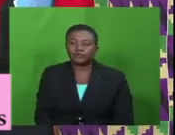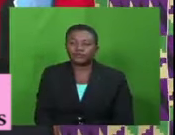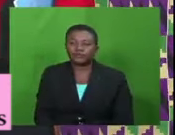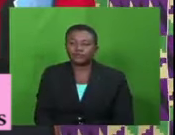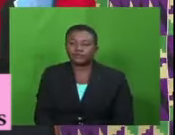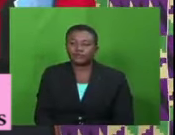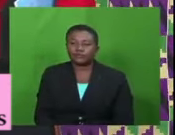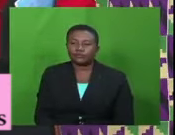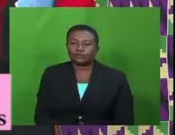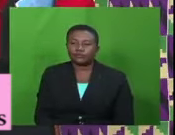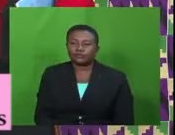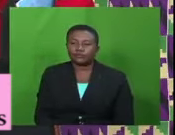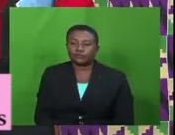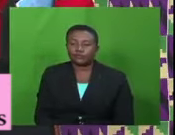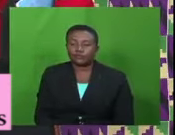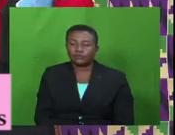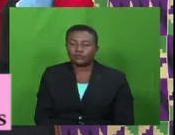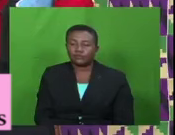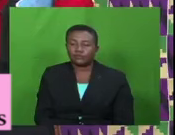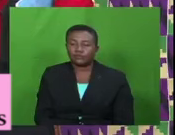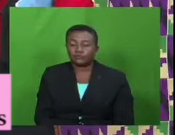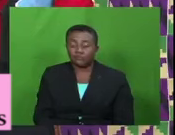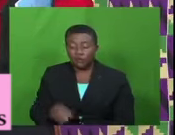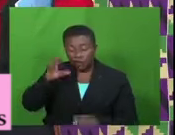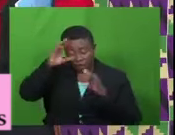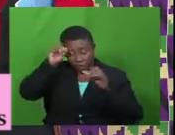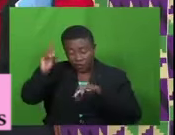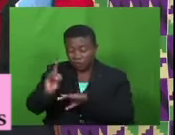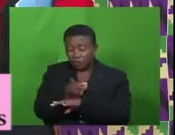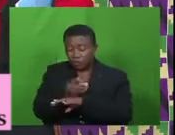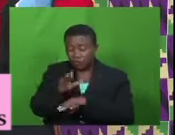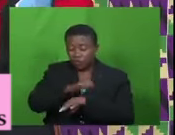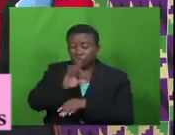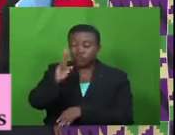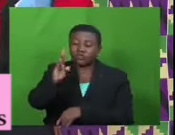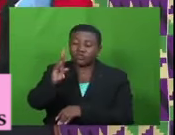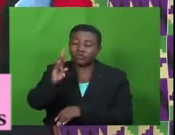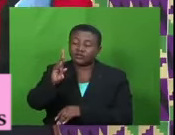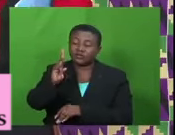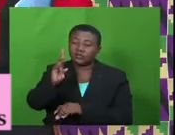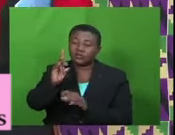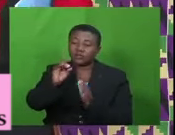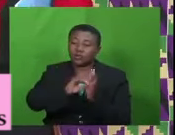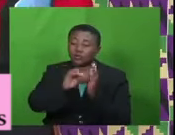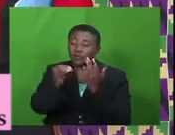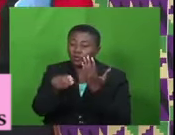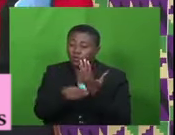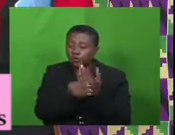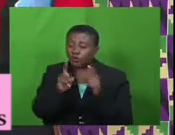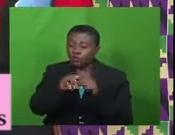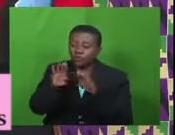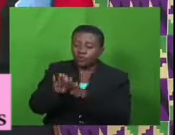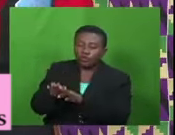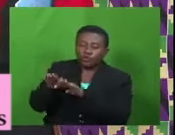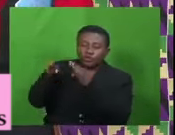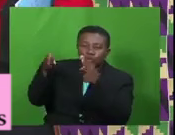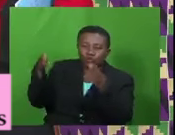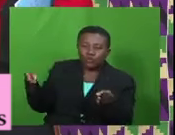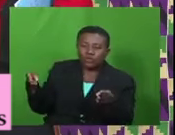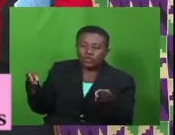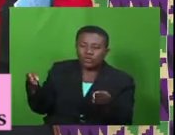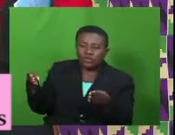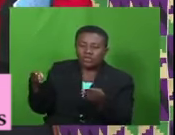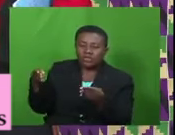Mr. Speaker, I had the pleasant duty on 17th October 2022 to commission a new modern Court of Appeal complex in